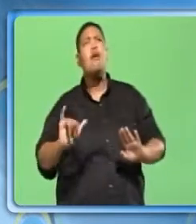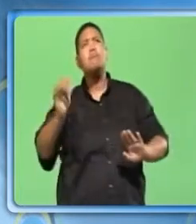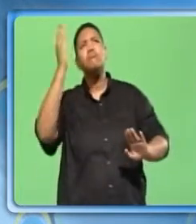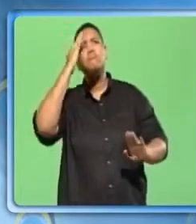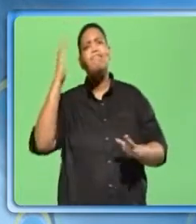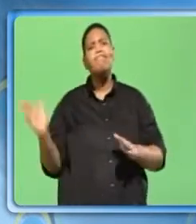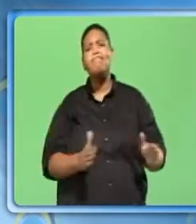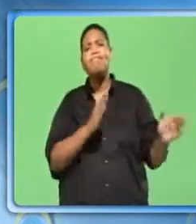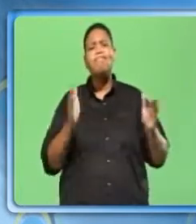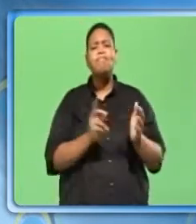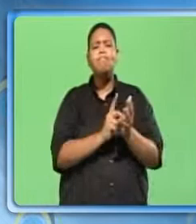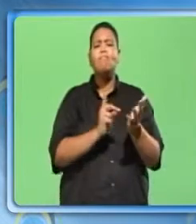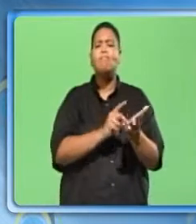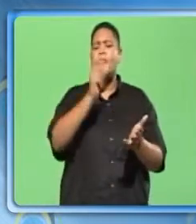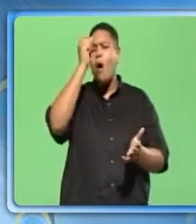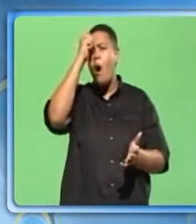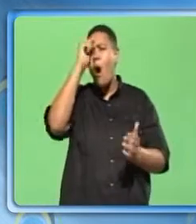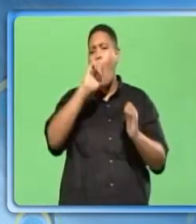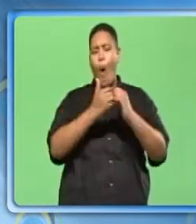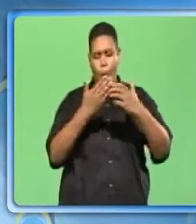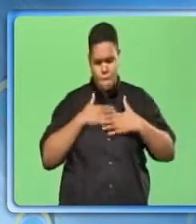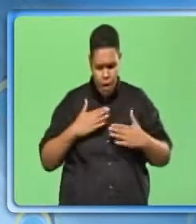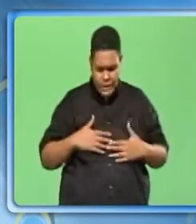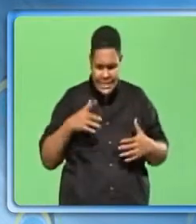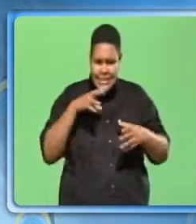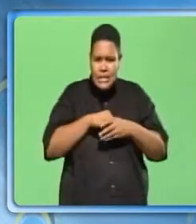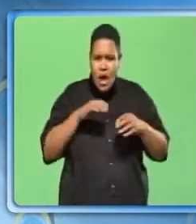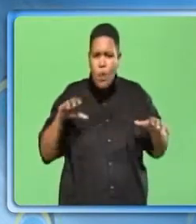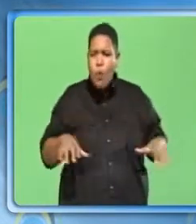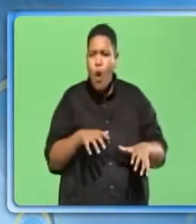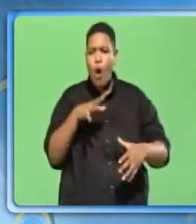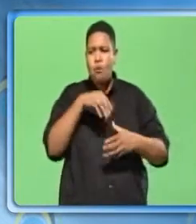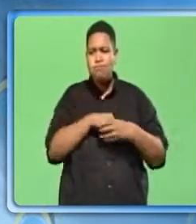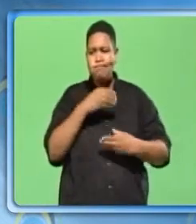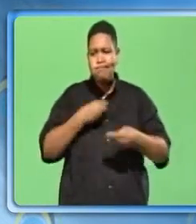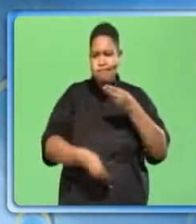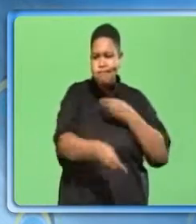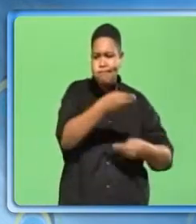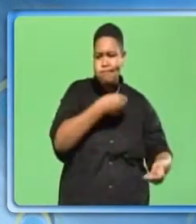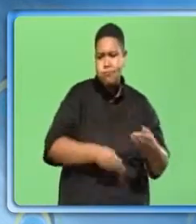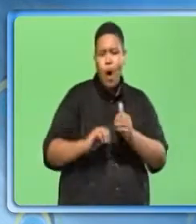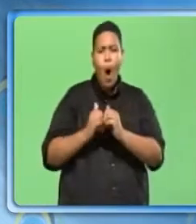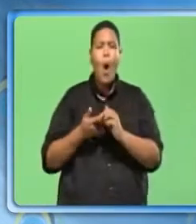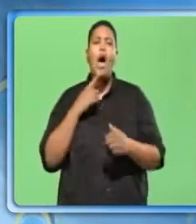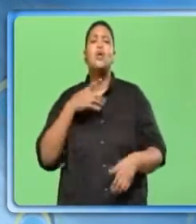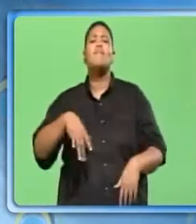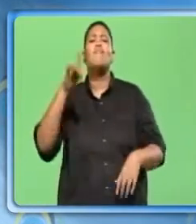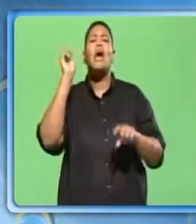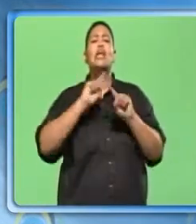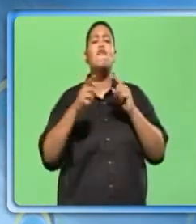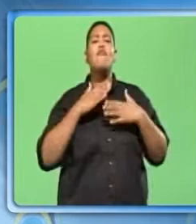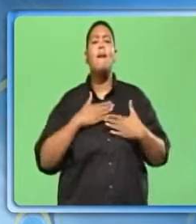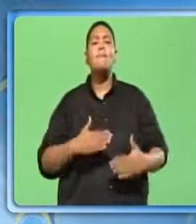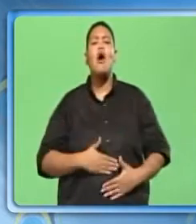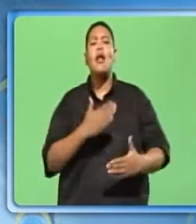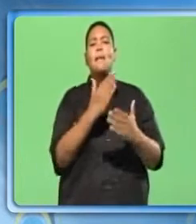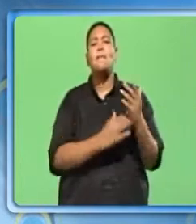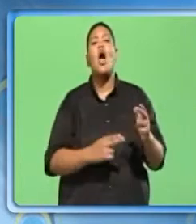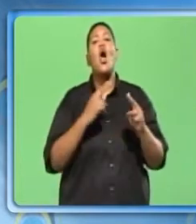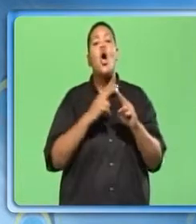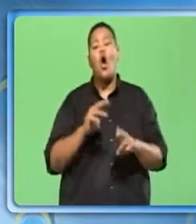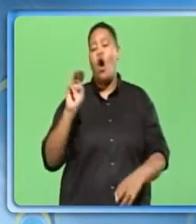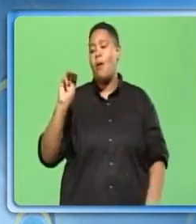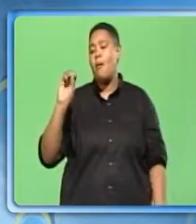for understanding how the body works and where to find the different body parts. This is called